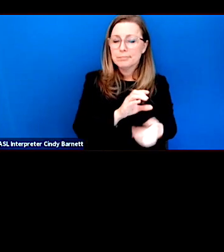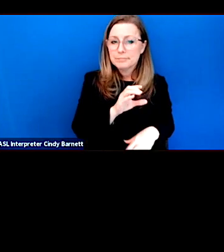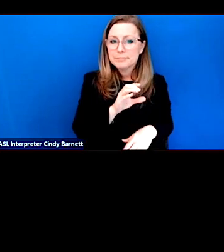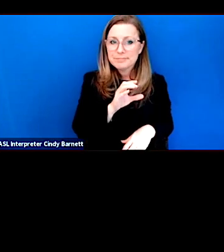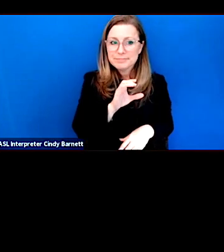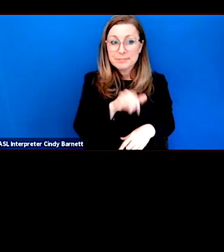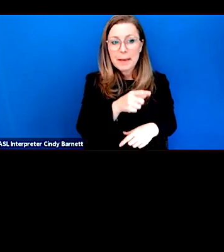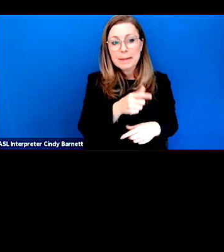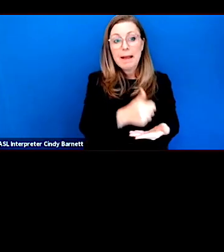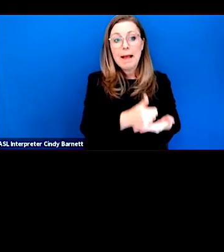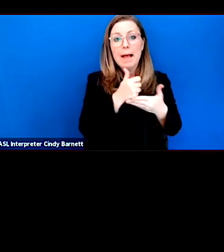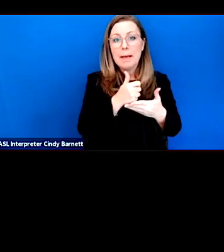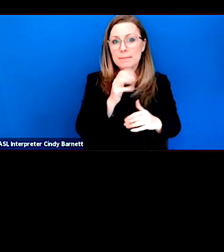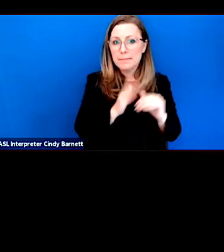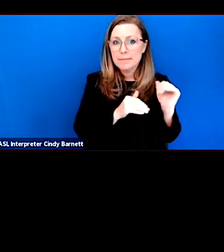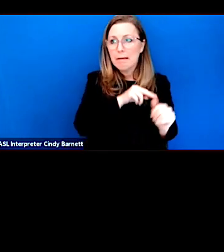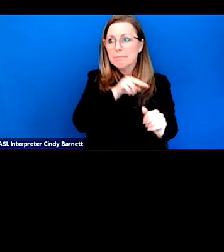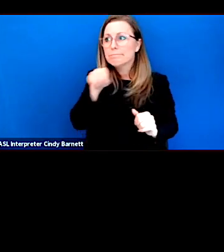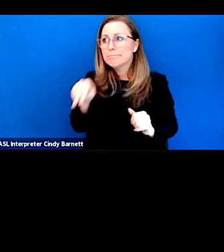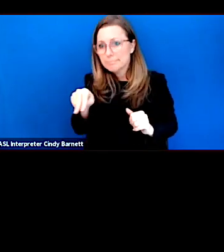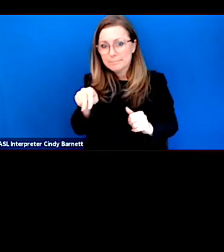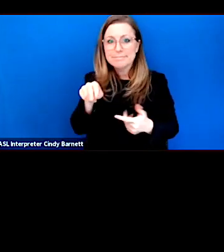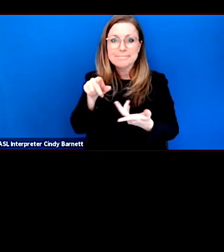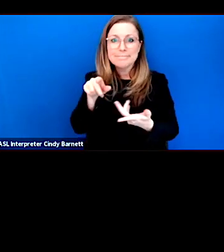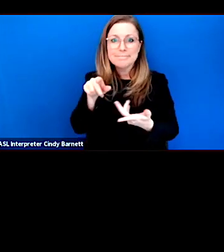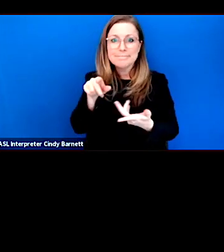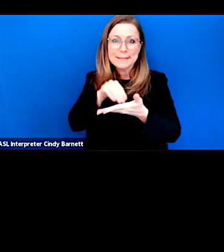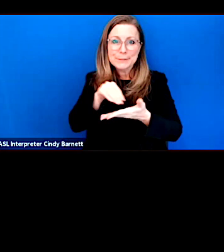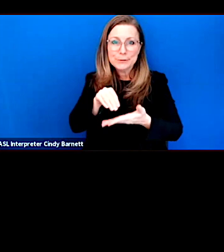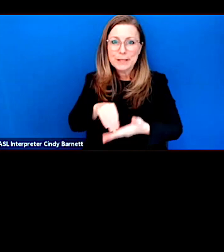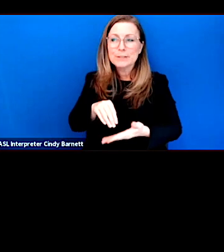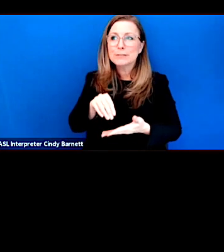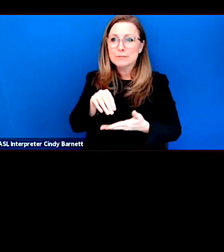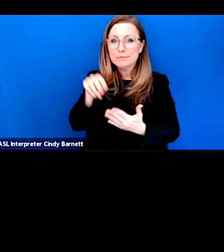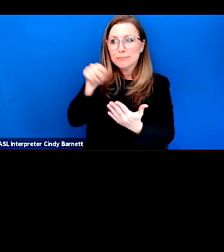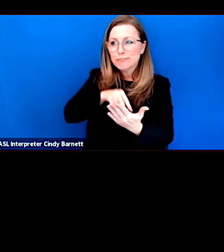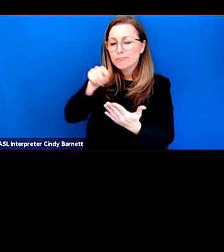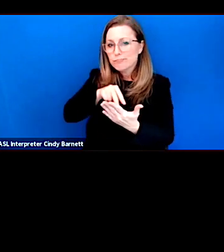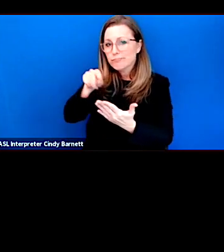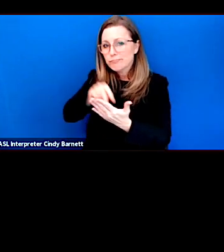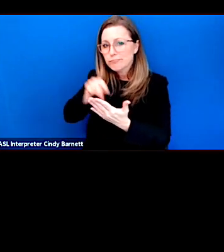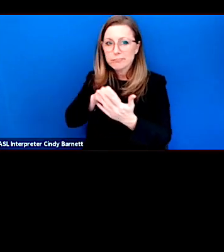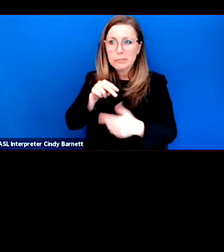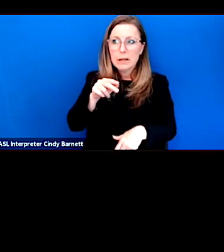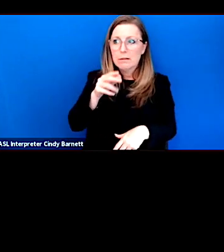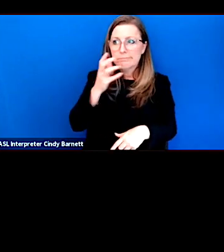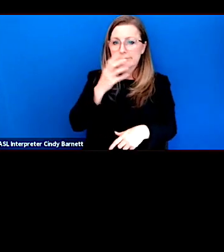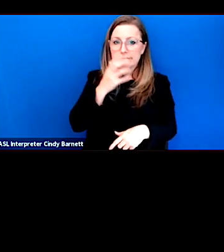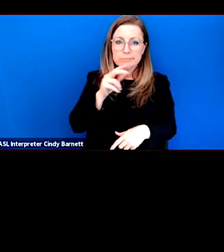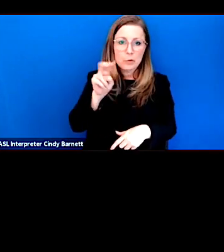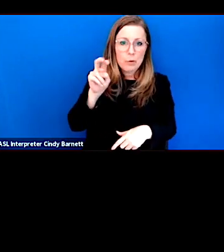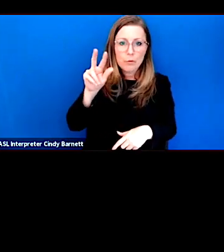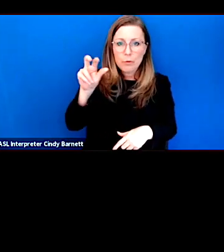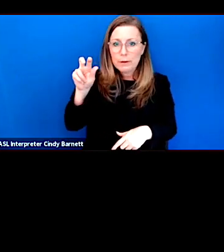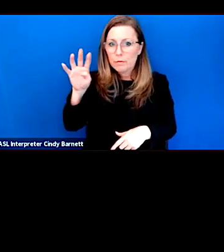like 200 to 400 pages. And this memo, having a memo is very helpful just to condense